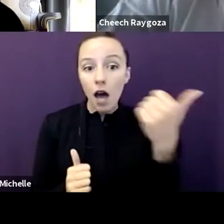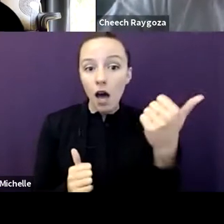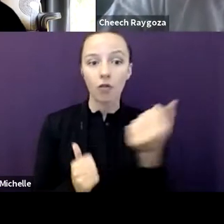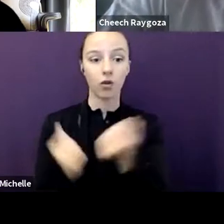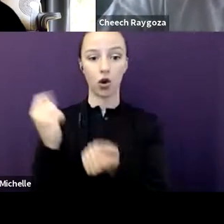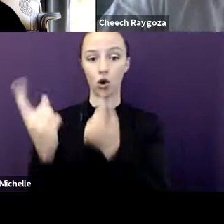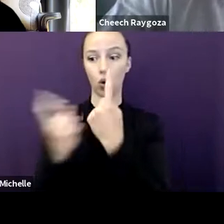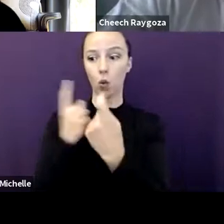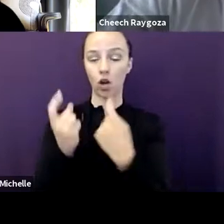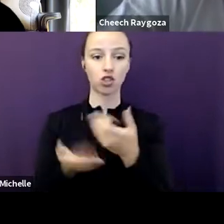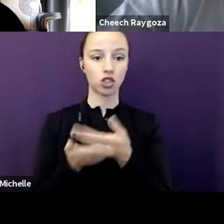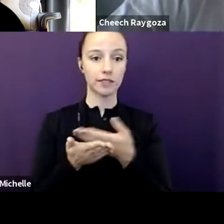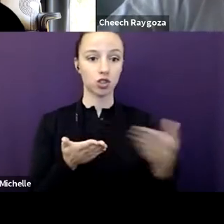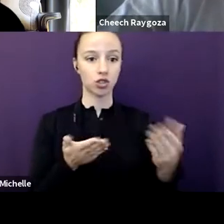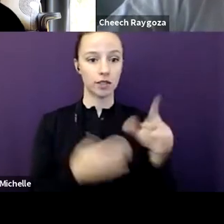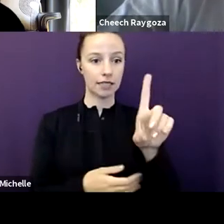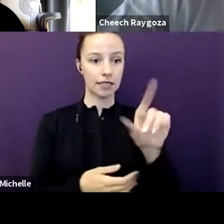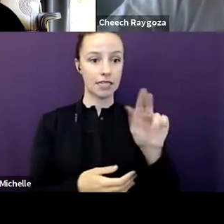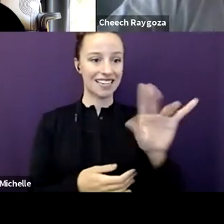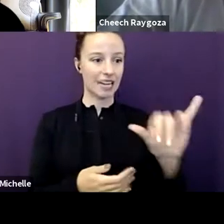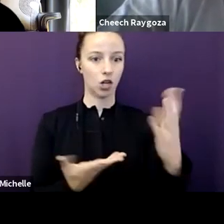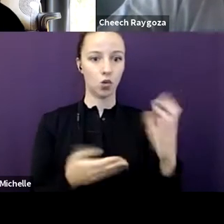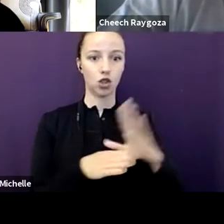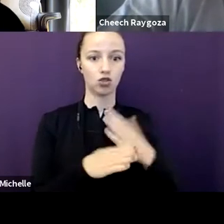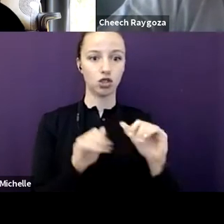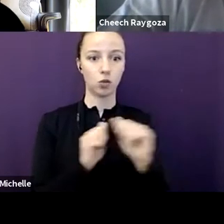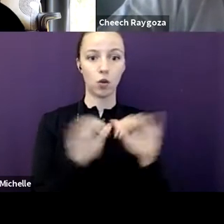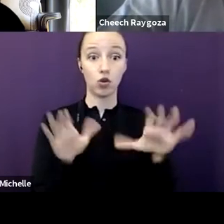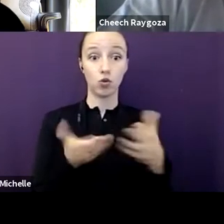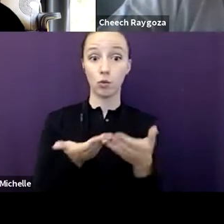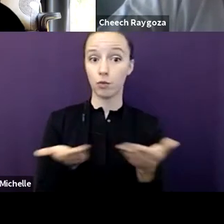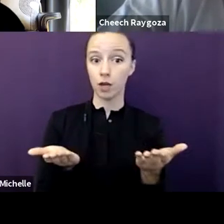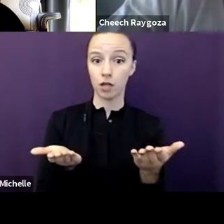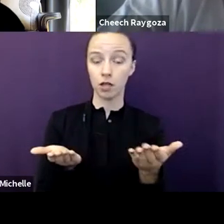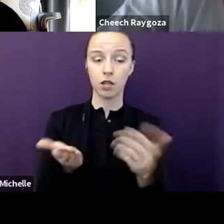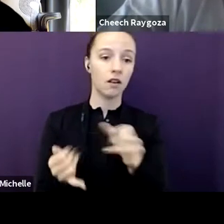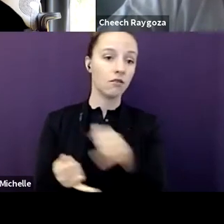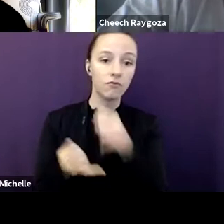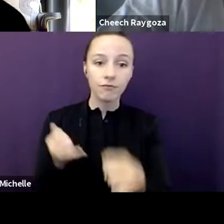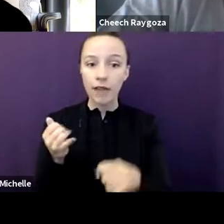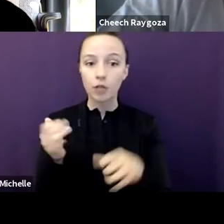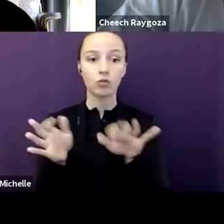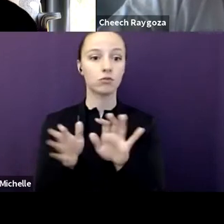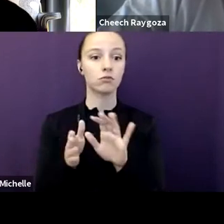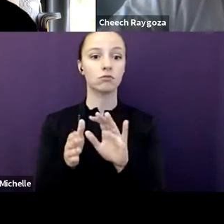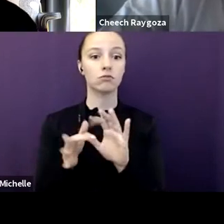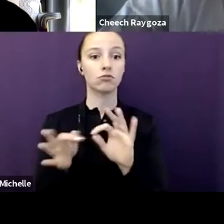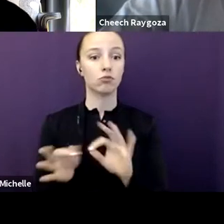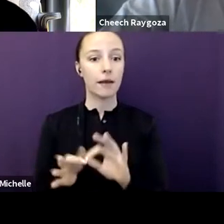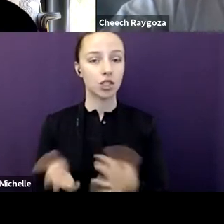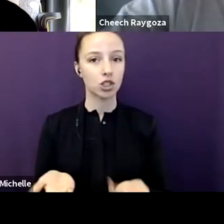questions or anything that Danny, you would like to share with the group? Any final